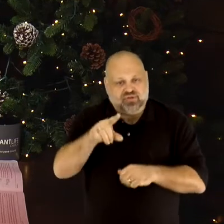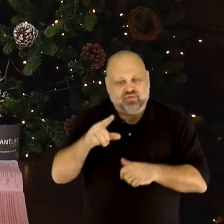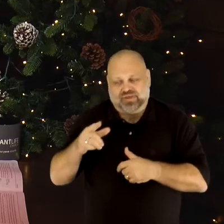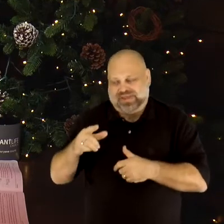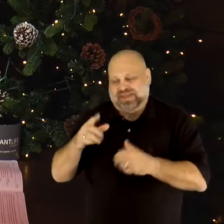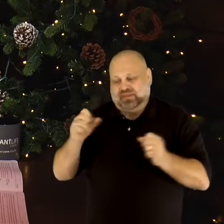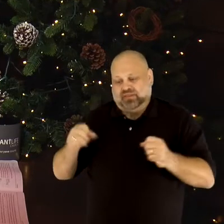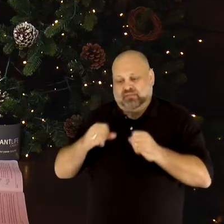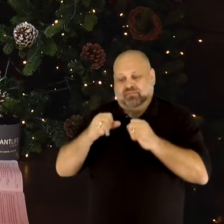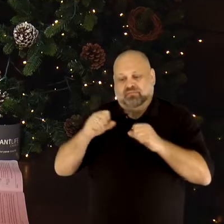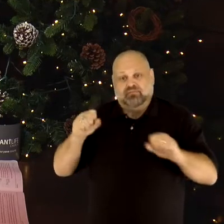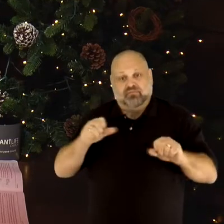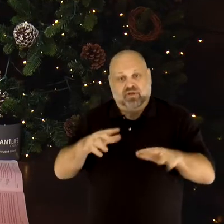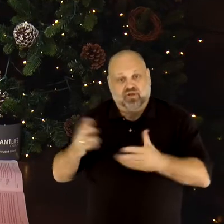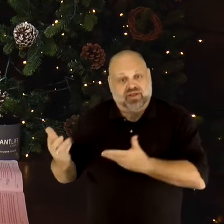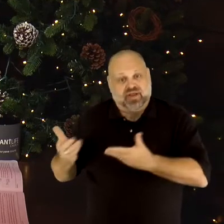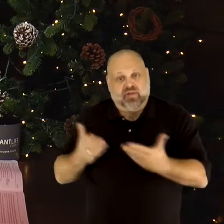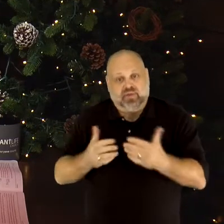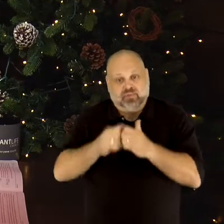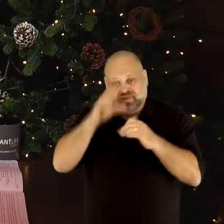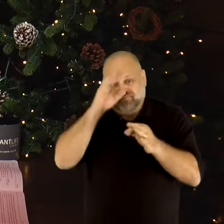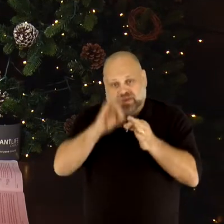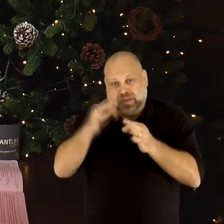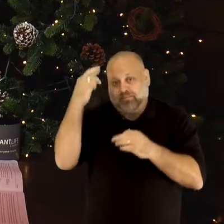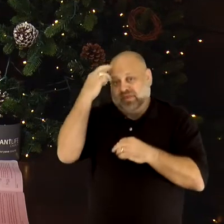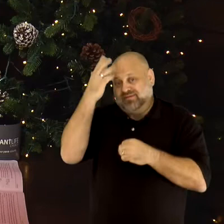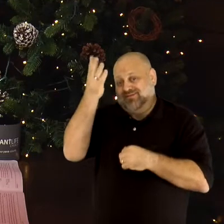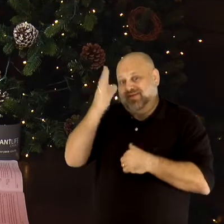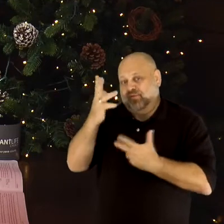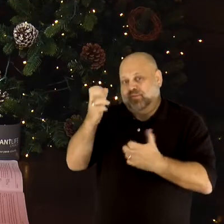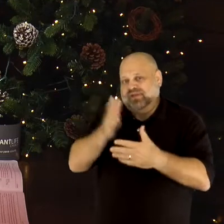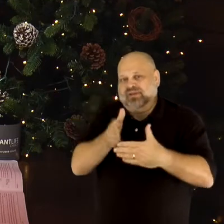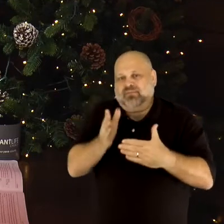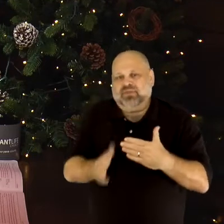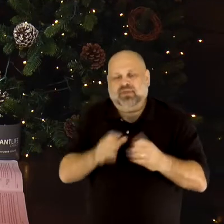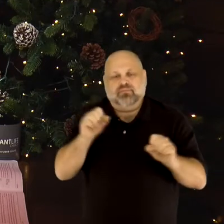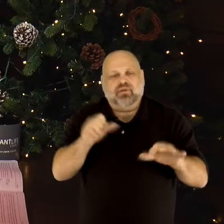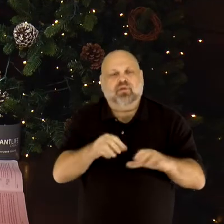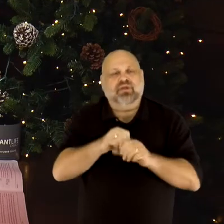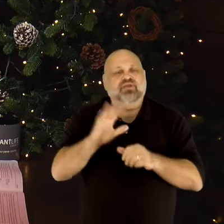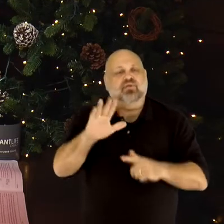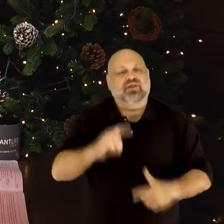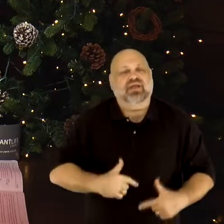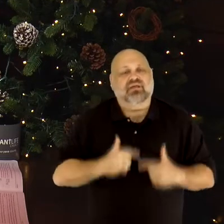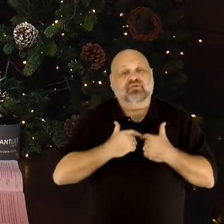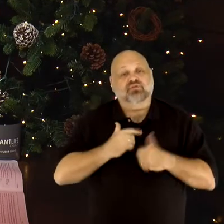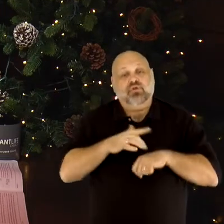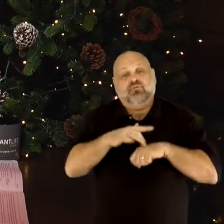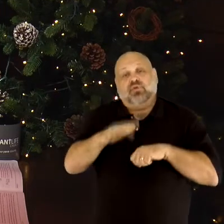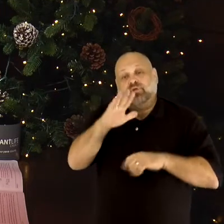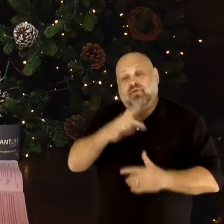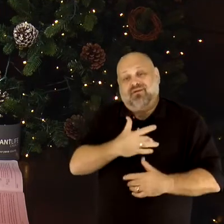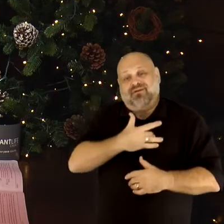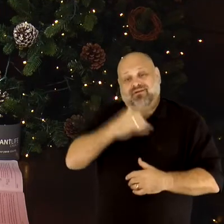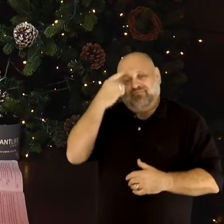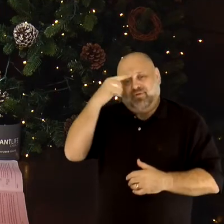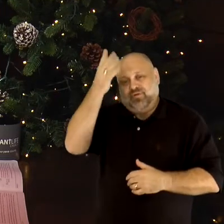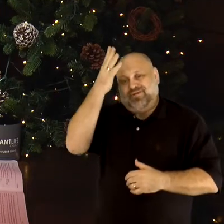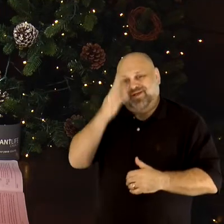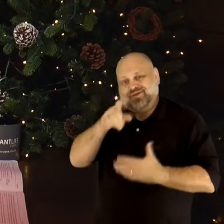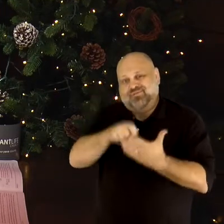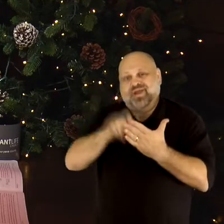miracle with faith because God wants to complete the miracle in your life. So is there room in your heart for God to write His